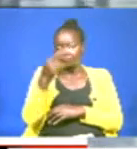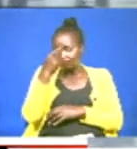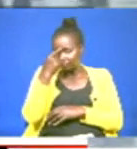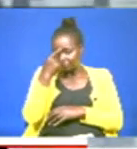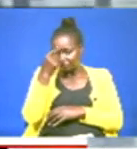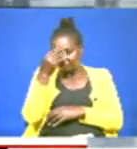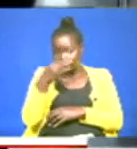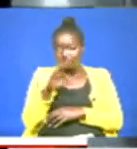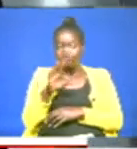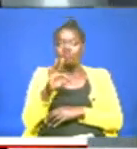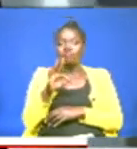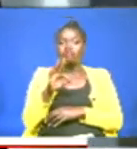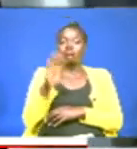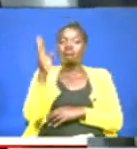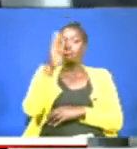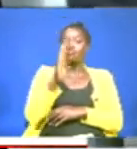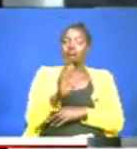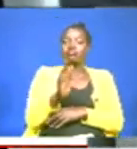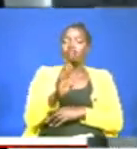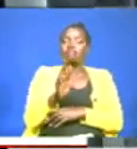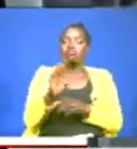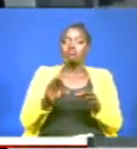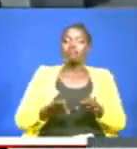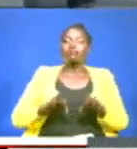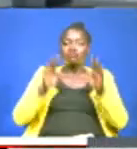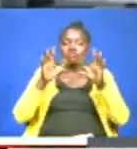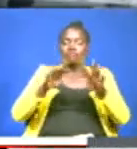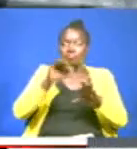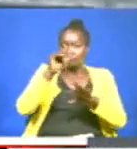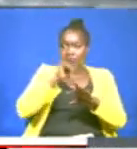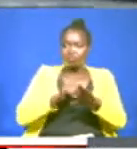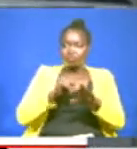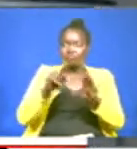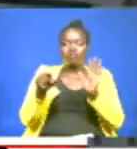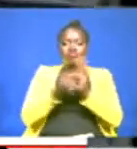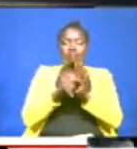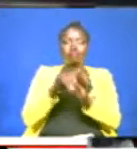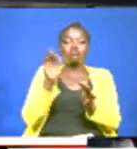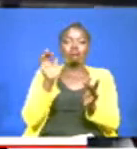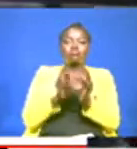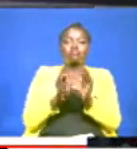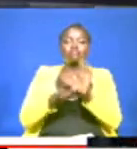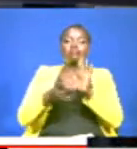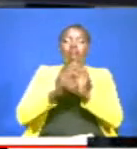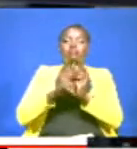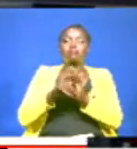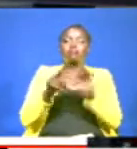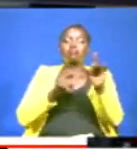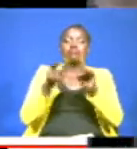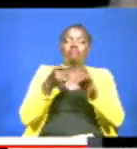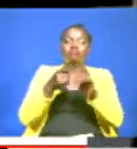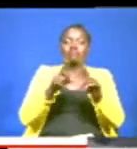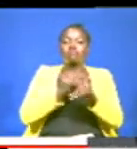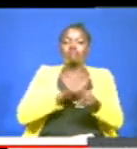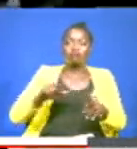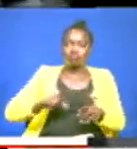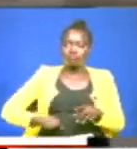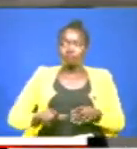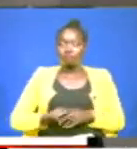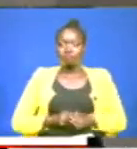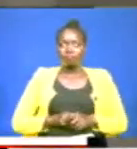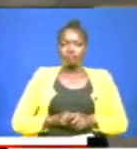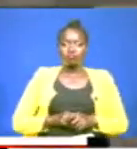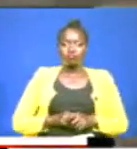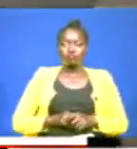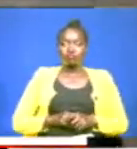France, Britain, Australia and Spain impose a negative test requirement for travelers from China. The U.S.